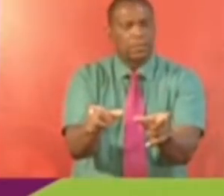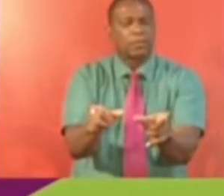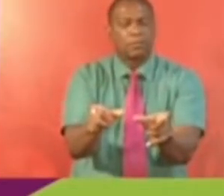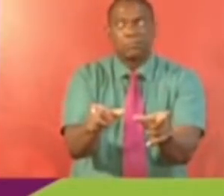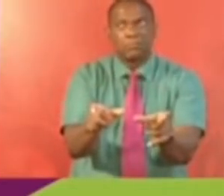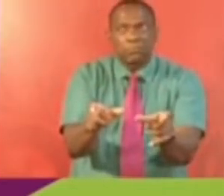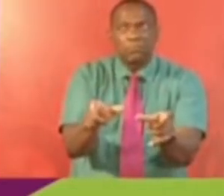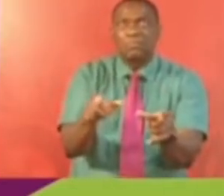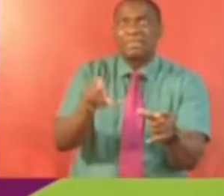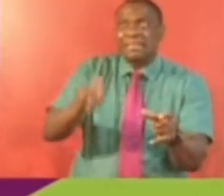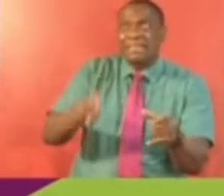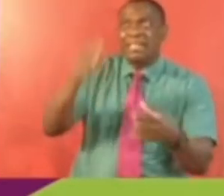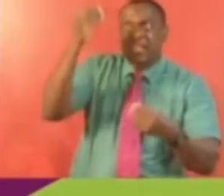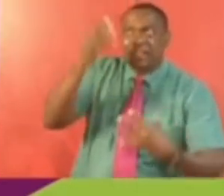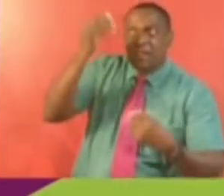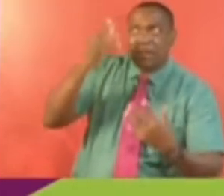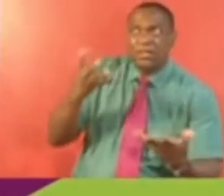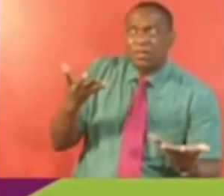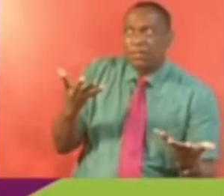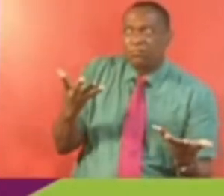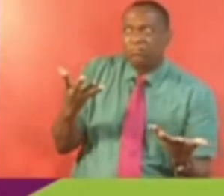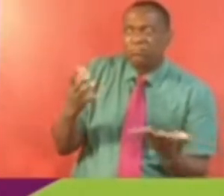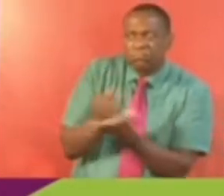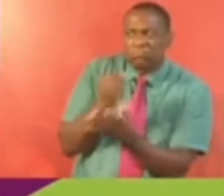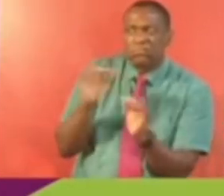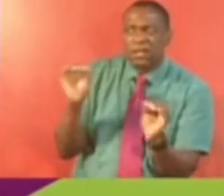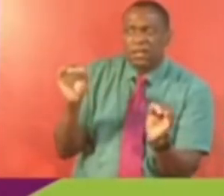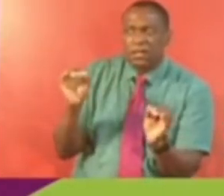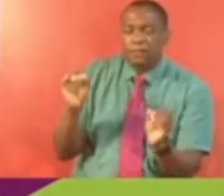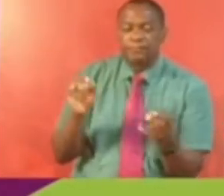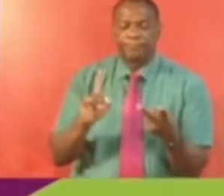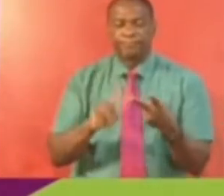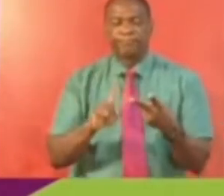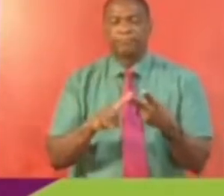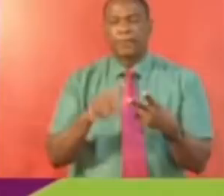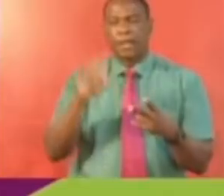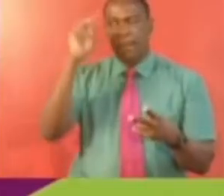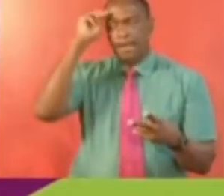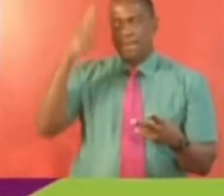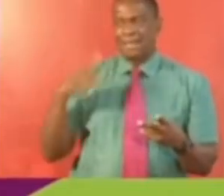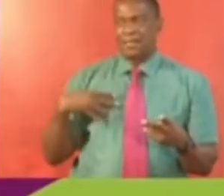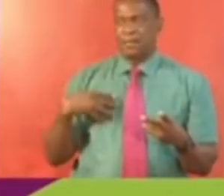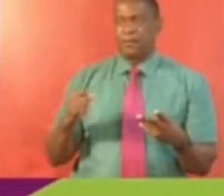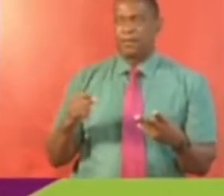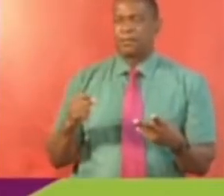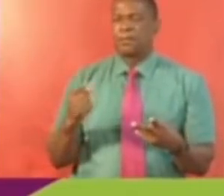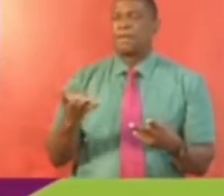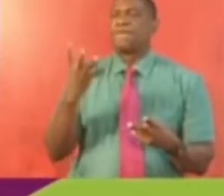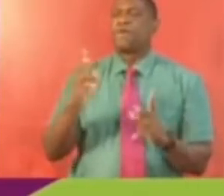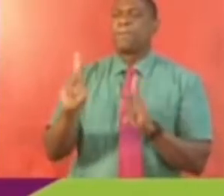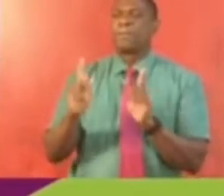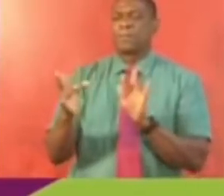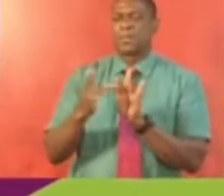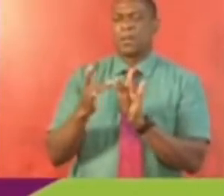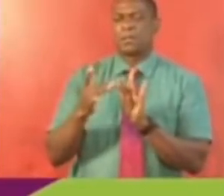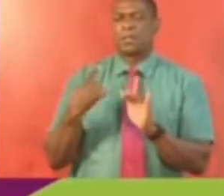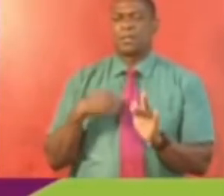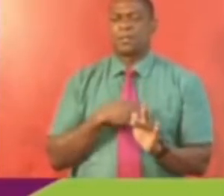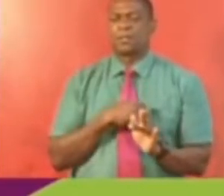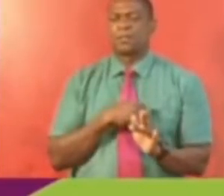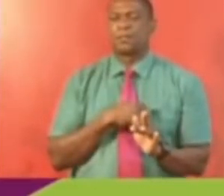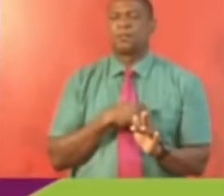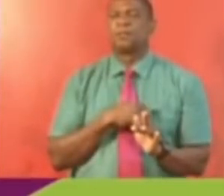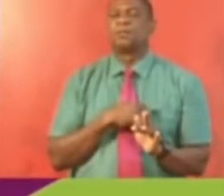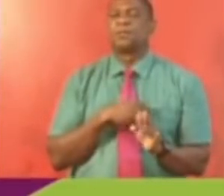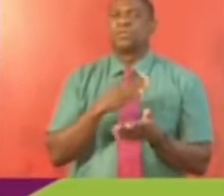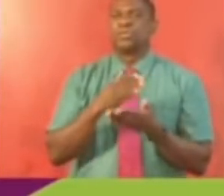Health, the conversation has been coming up from at least 4 persons contacting us at 91.9 that some employers